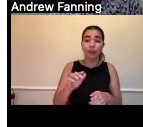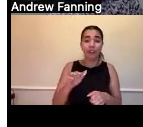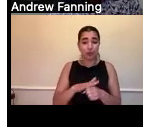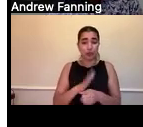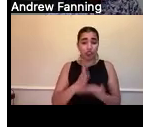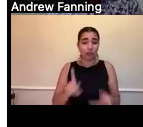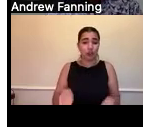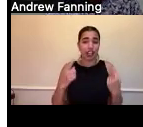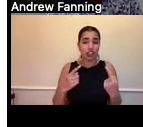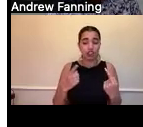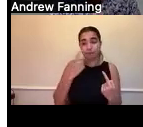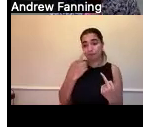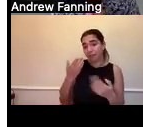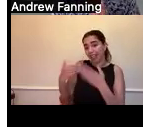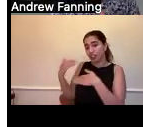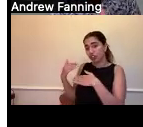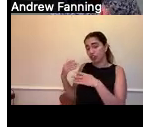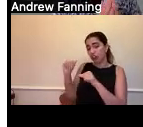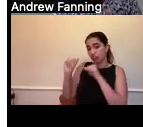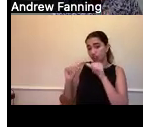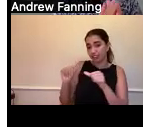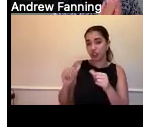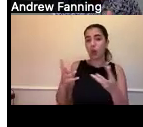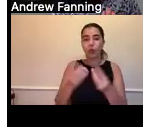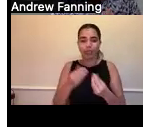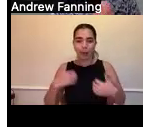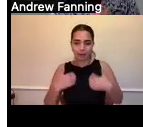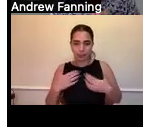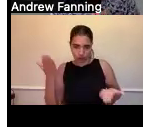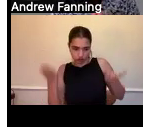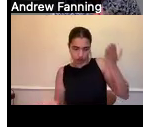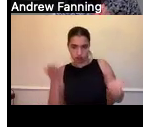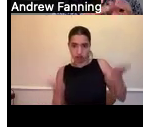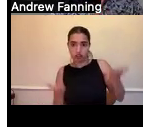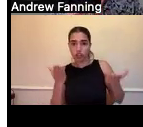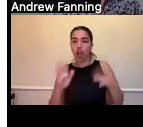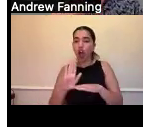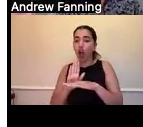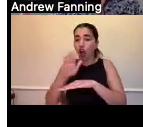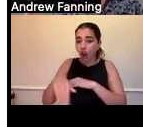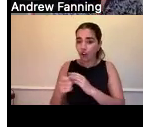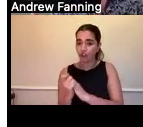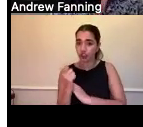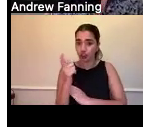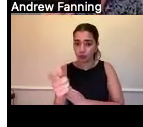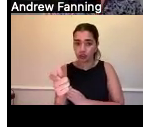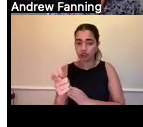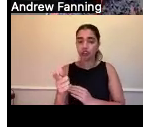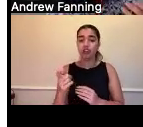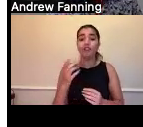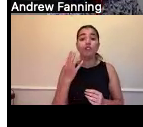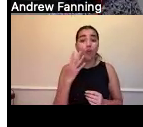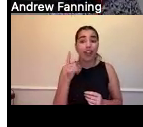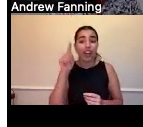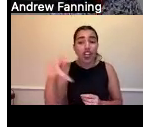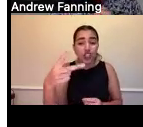observed historical trends with an illustrative ambition to eliminate ecological overshoot by 2050. And here,